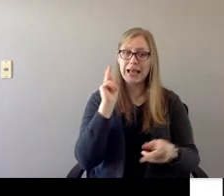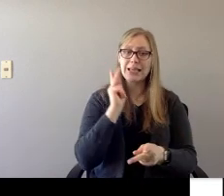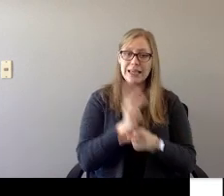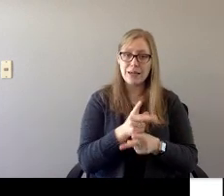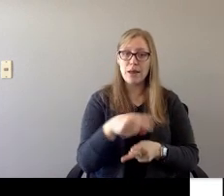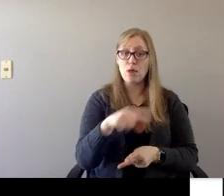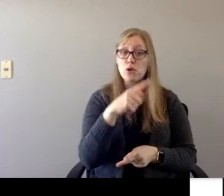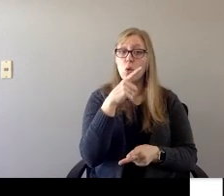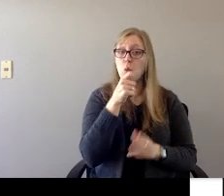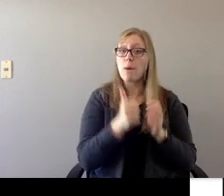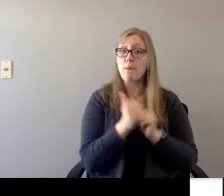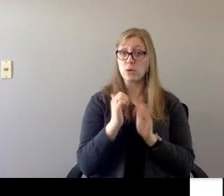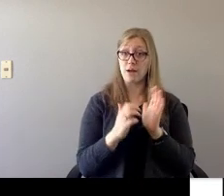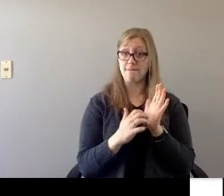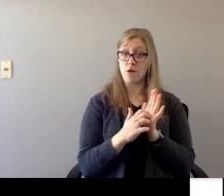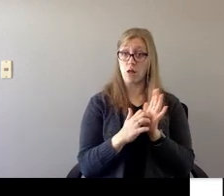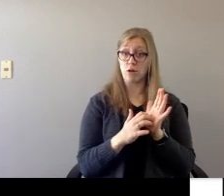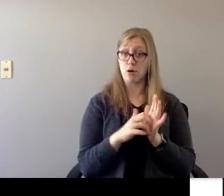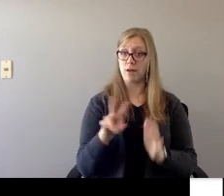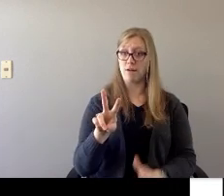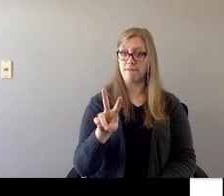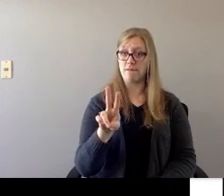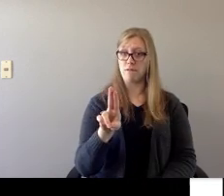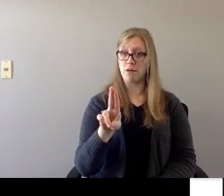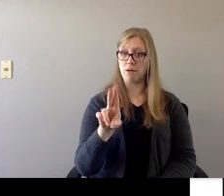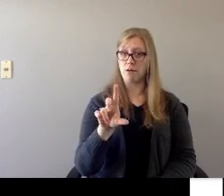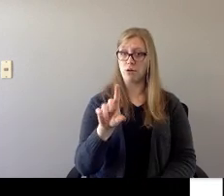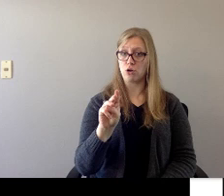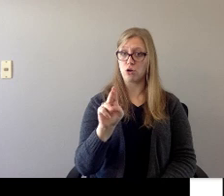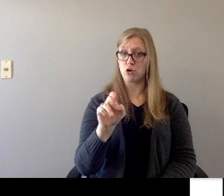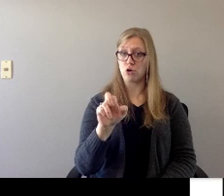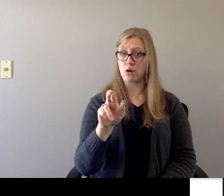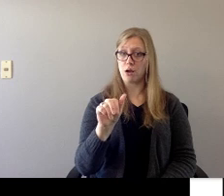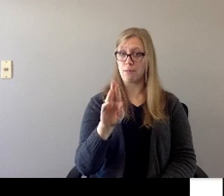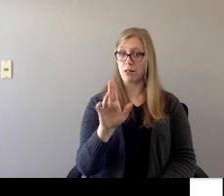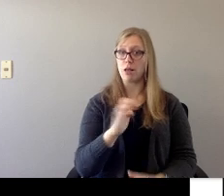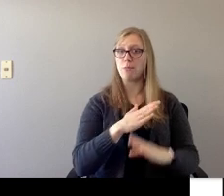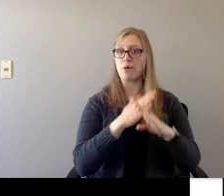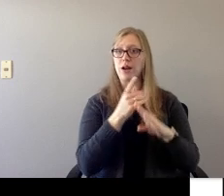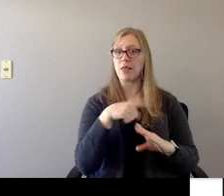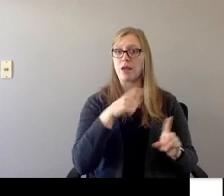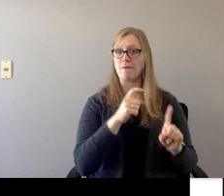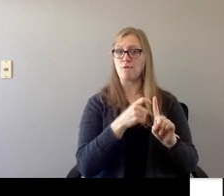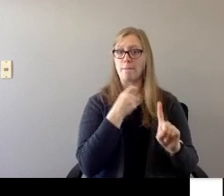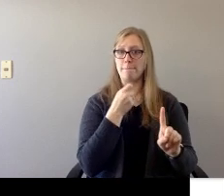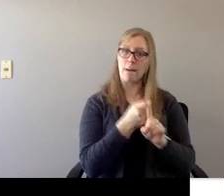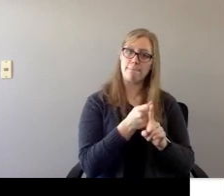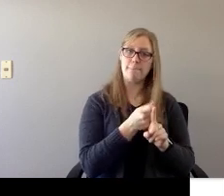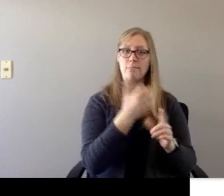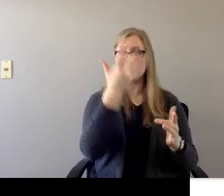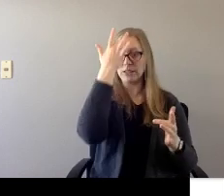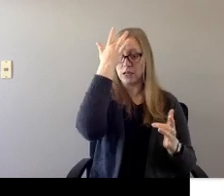vulnerable from getting sick. So that's our claim. Be on the lookout for additional evidence that helps develop the claim.